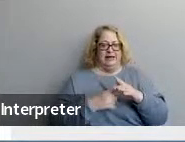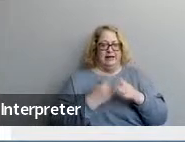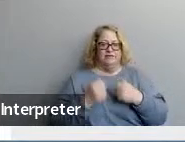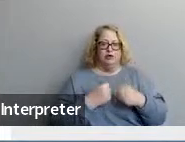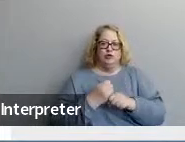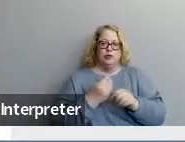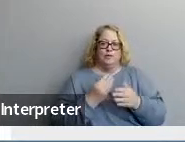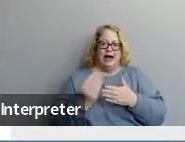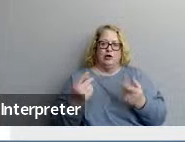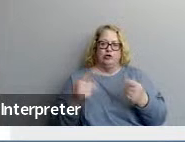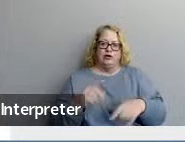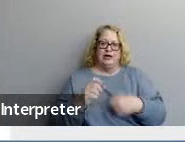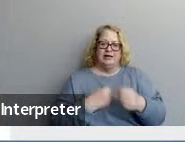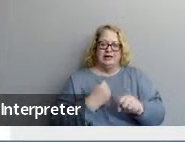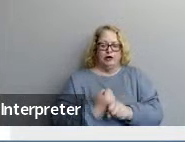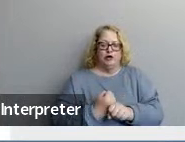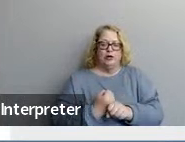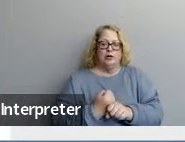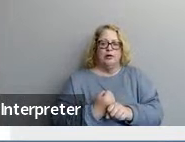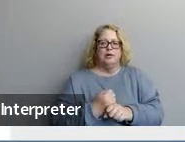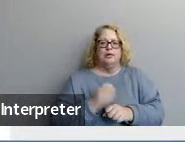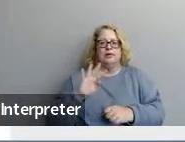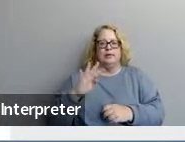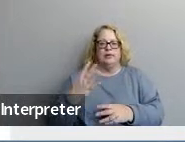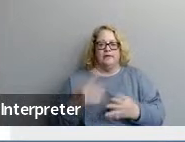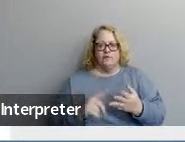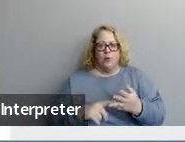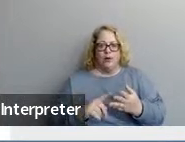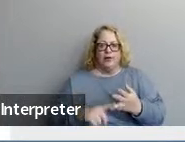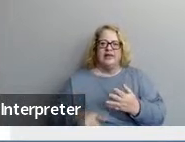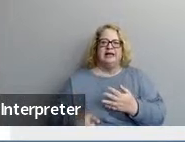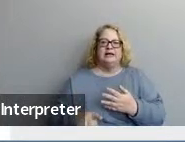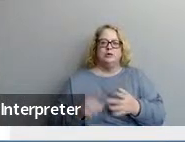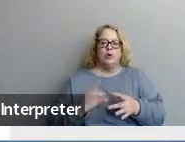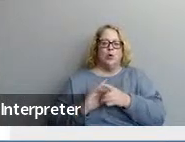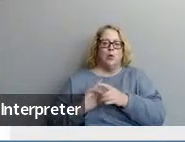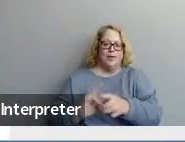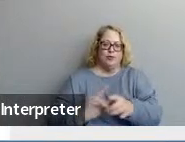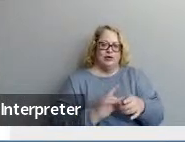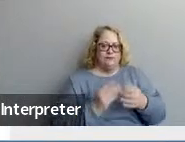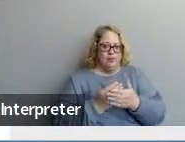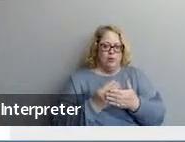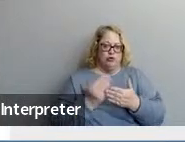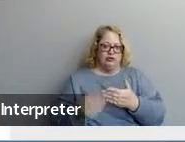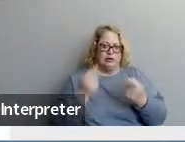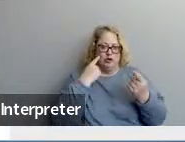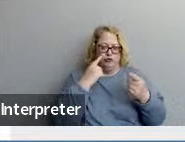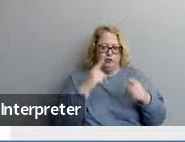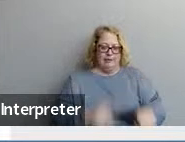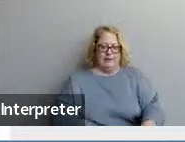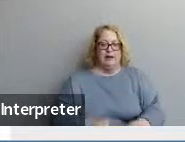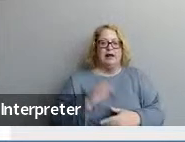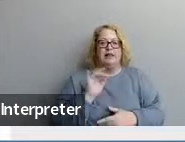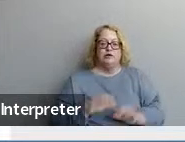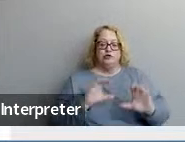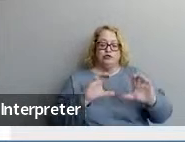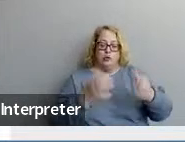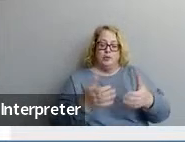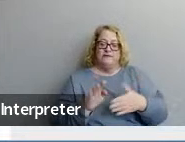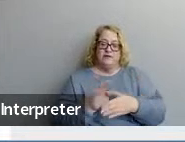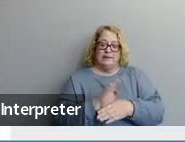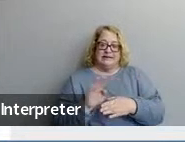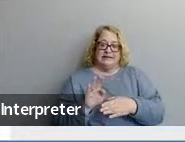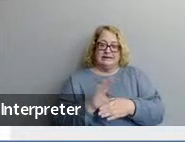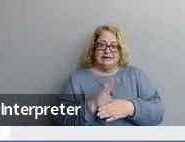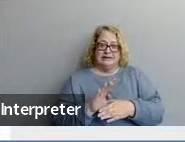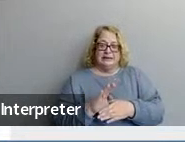purchase throughout the year because we know those sources. The fourth is a cooperative purchasing agreement, and that is basically a group of businesses